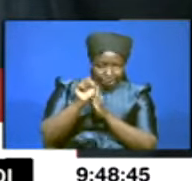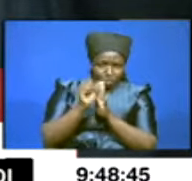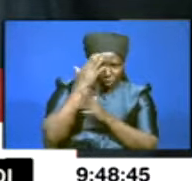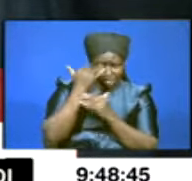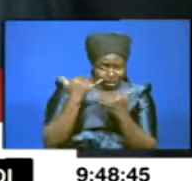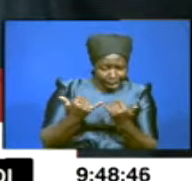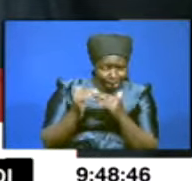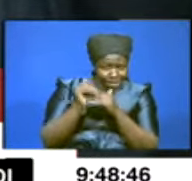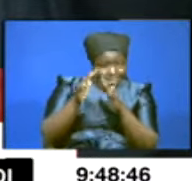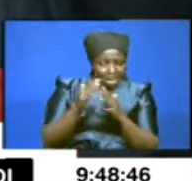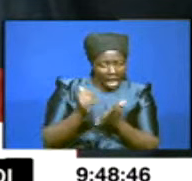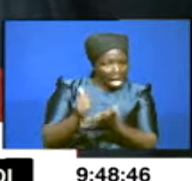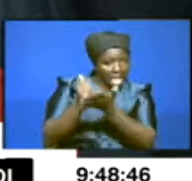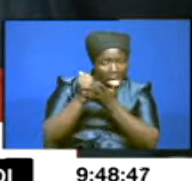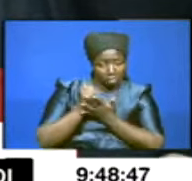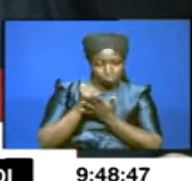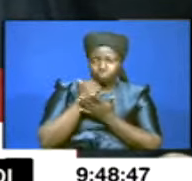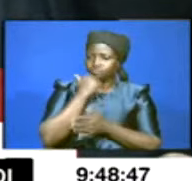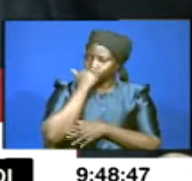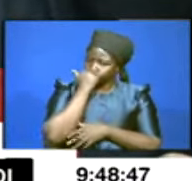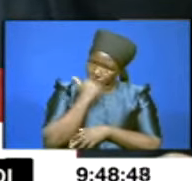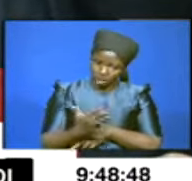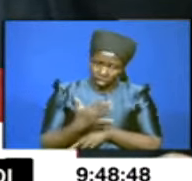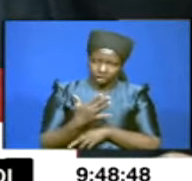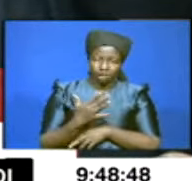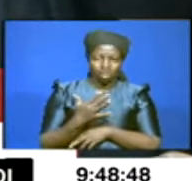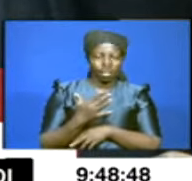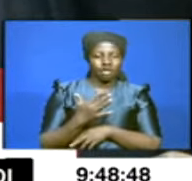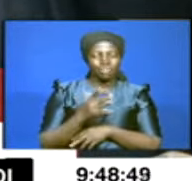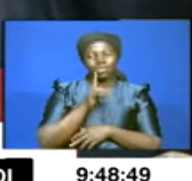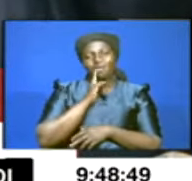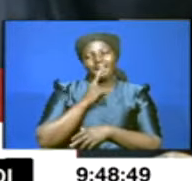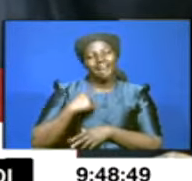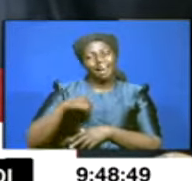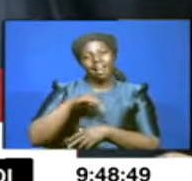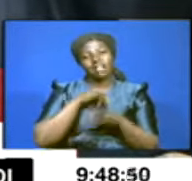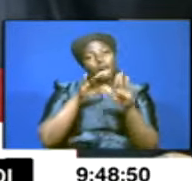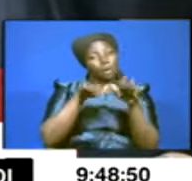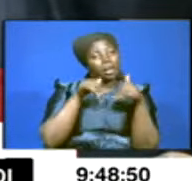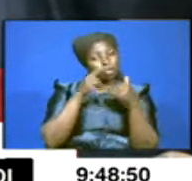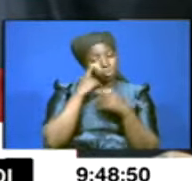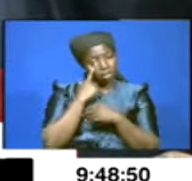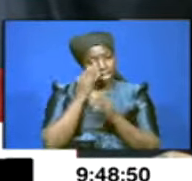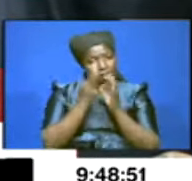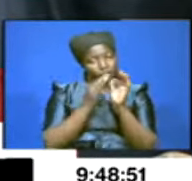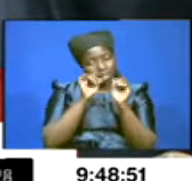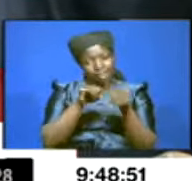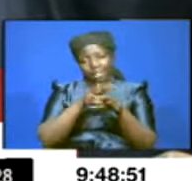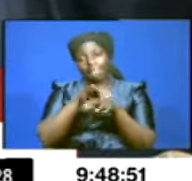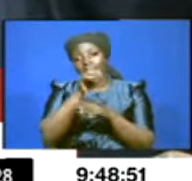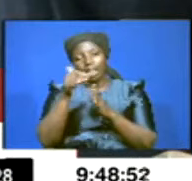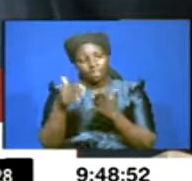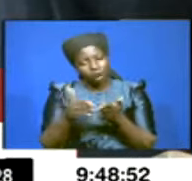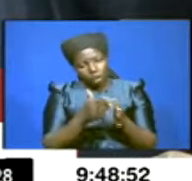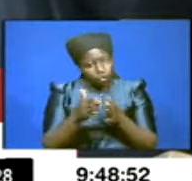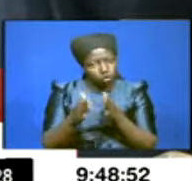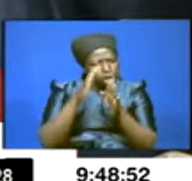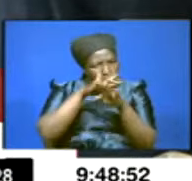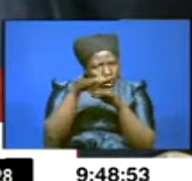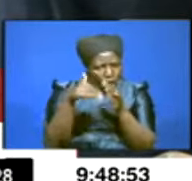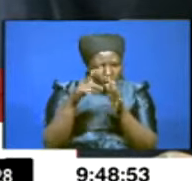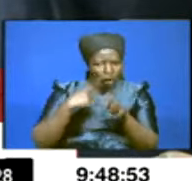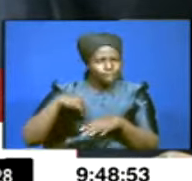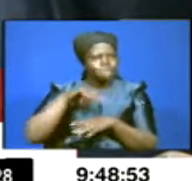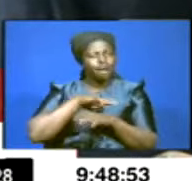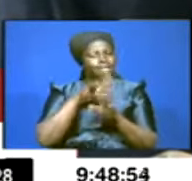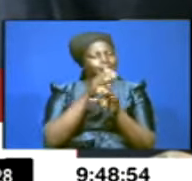haujatusaidia. Kwa hivyo tunatubiri pia tuone kama tuweza pata fursa nyingine sasa sisi wote kama wadau tuweze kuwa na